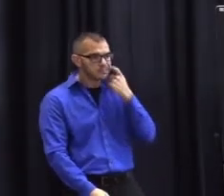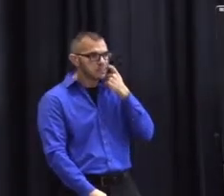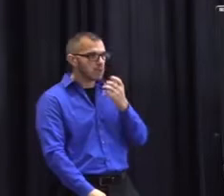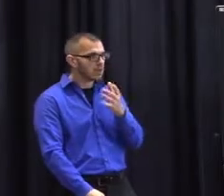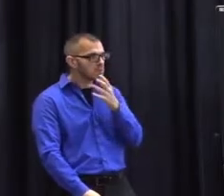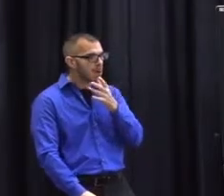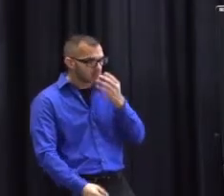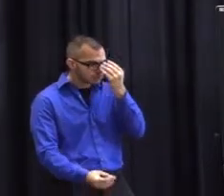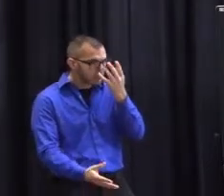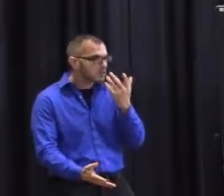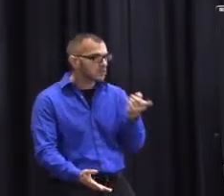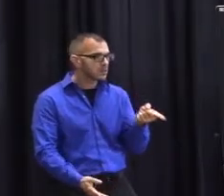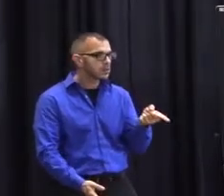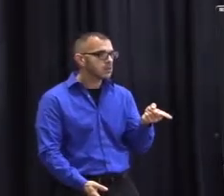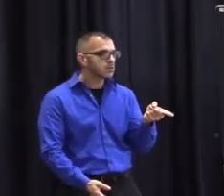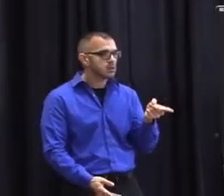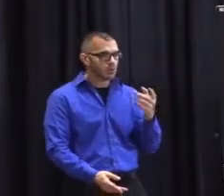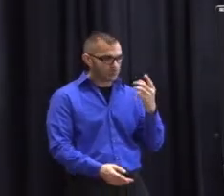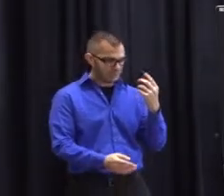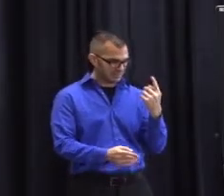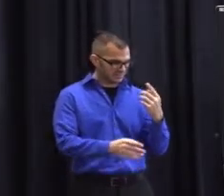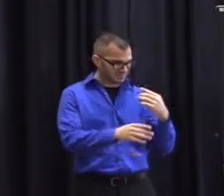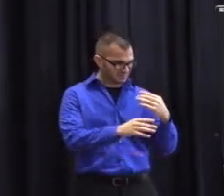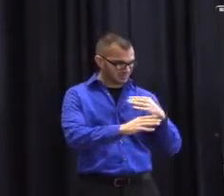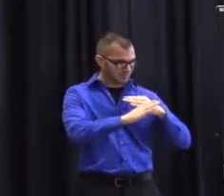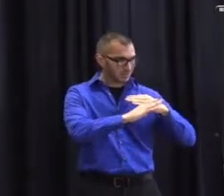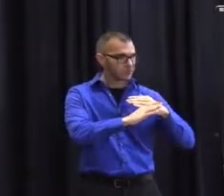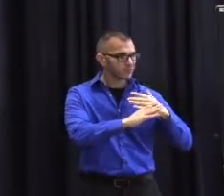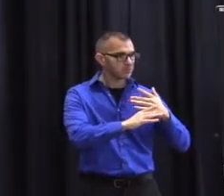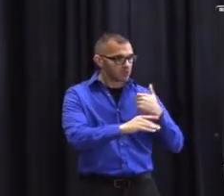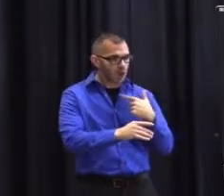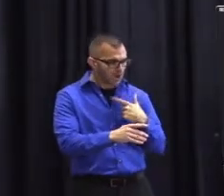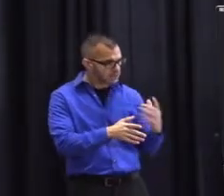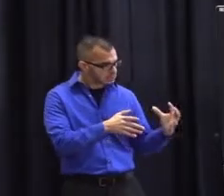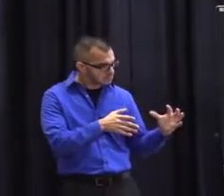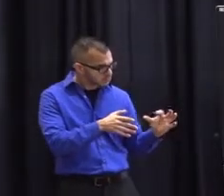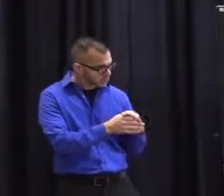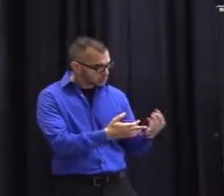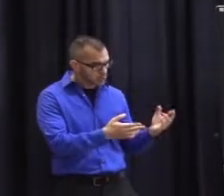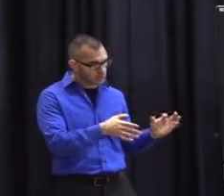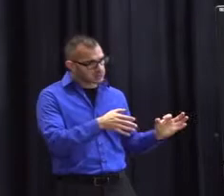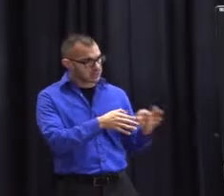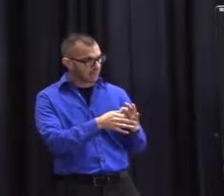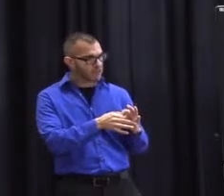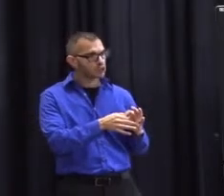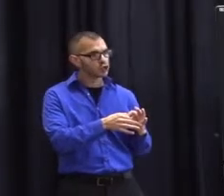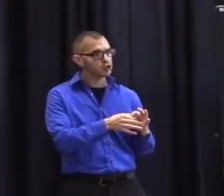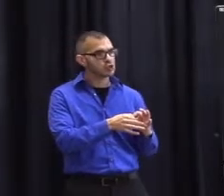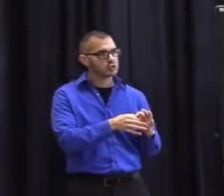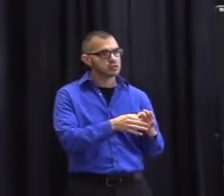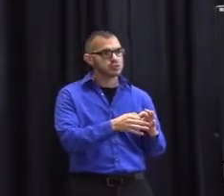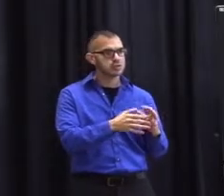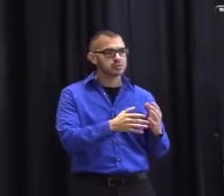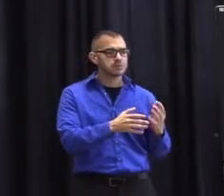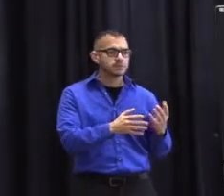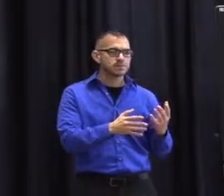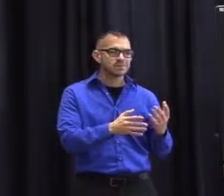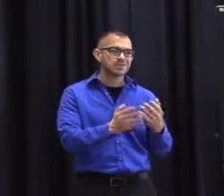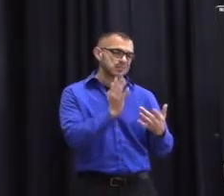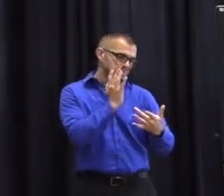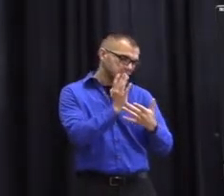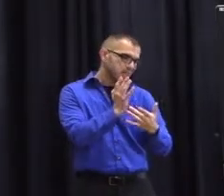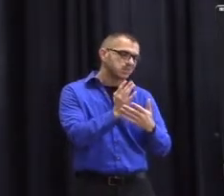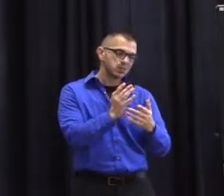in because of some resources that I can leverage? So really, there are